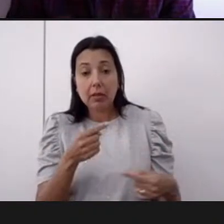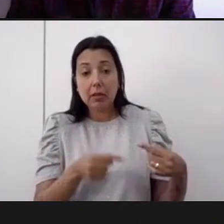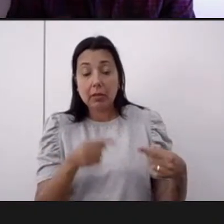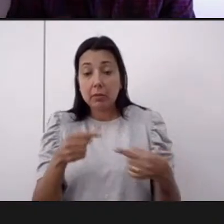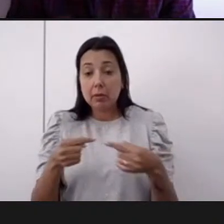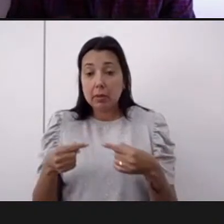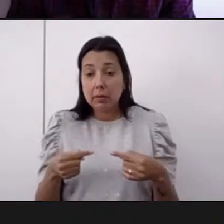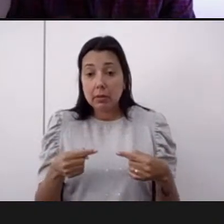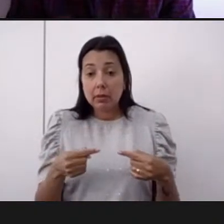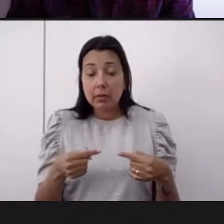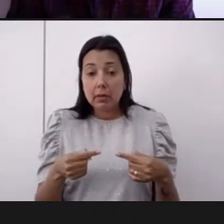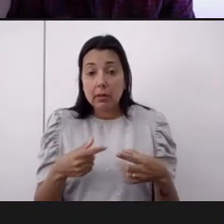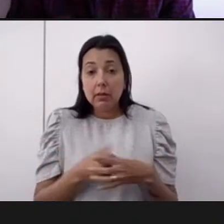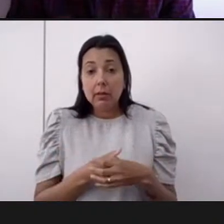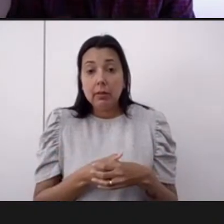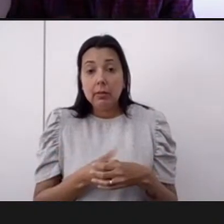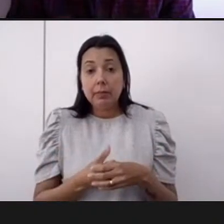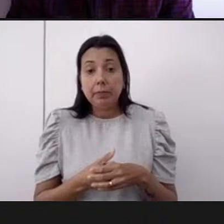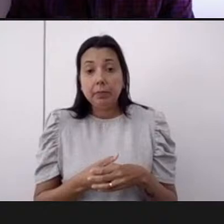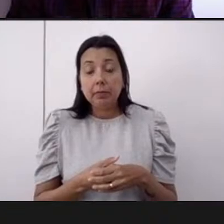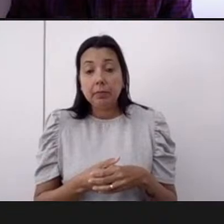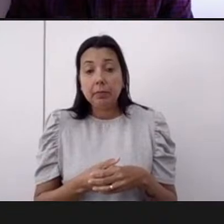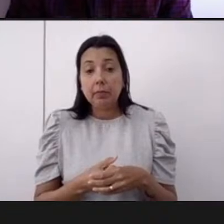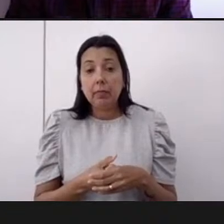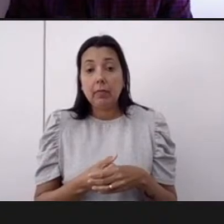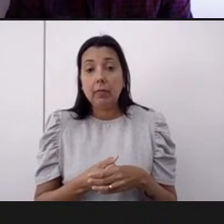consider themselves as part of the